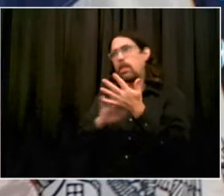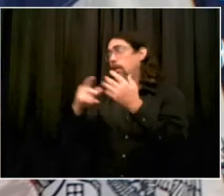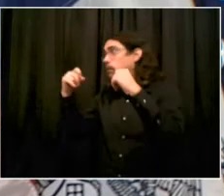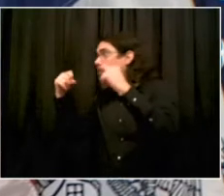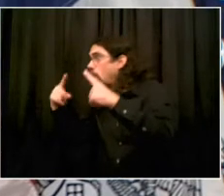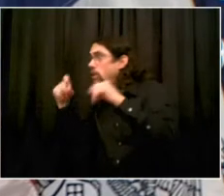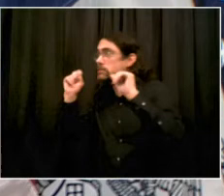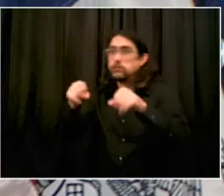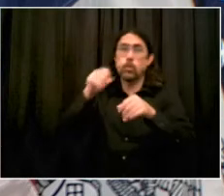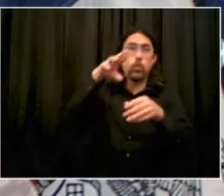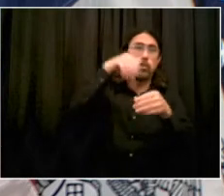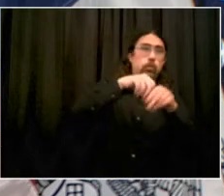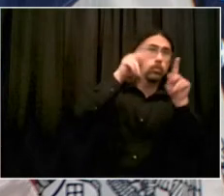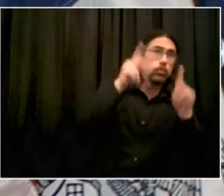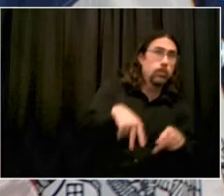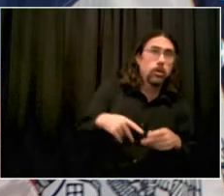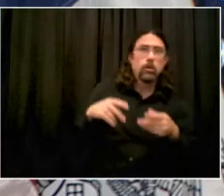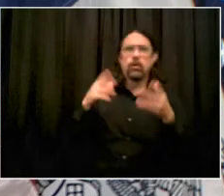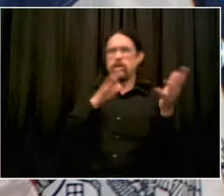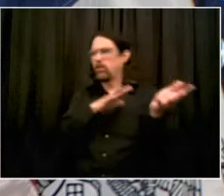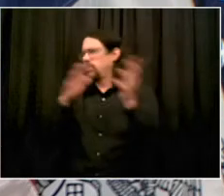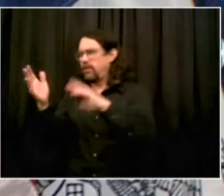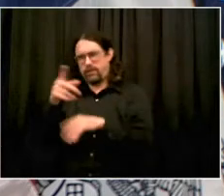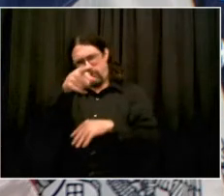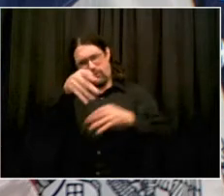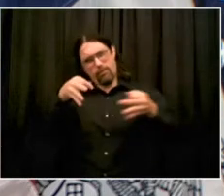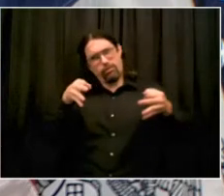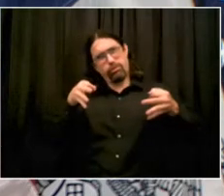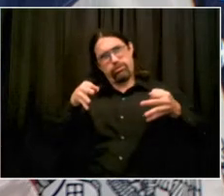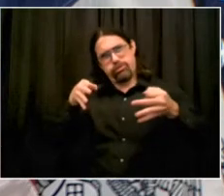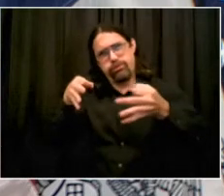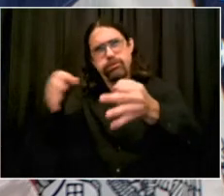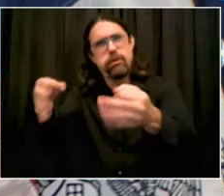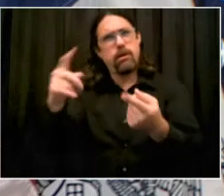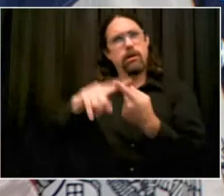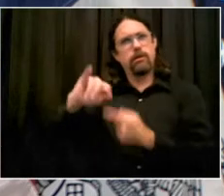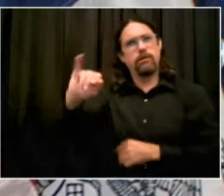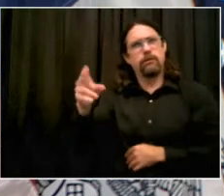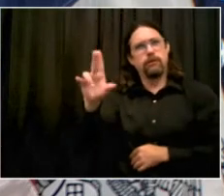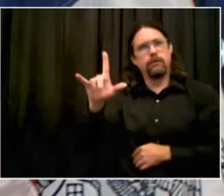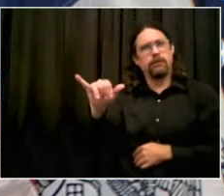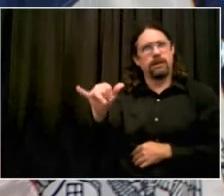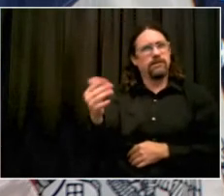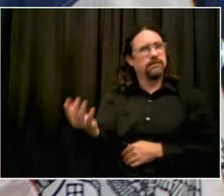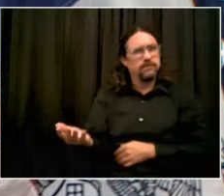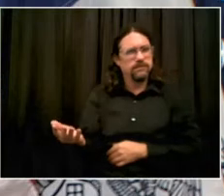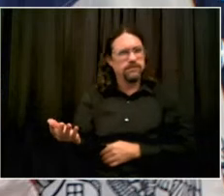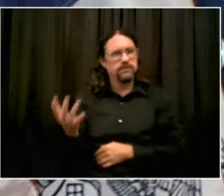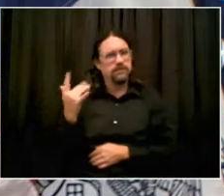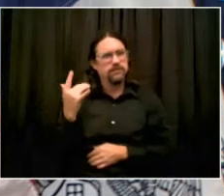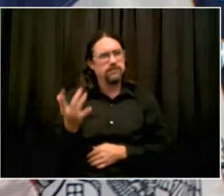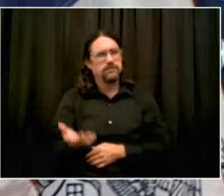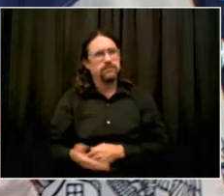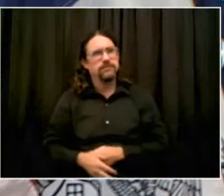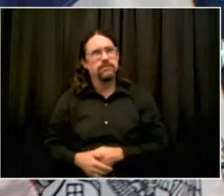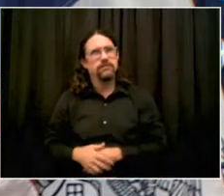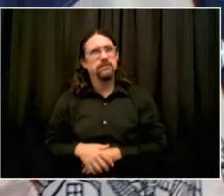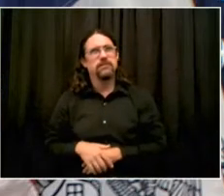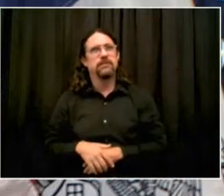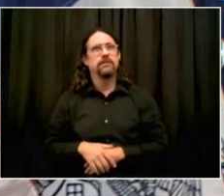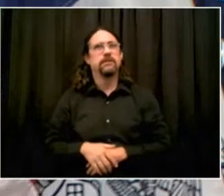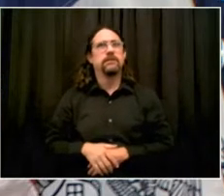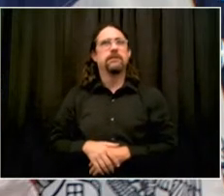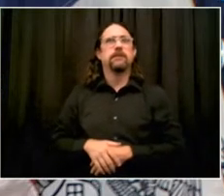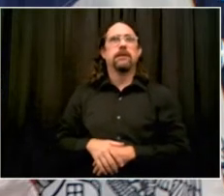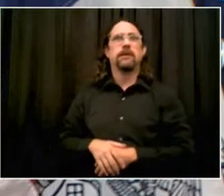literally endless conversations with the UFT and the CSA. Our first Deputy Dean, Mayor Dean Fullahan,